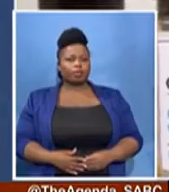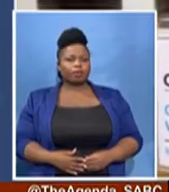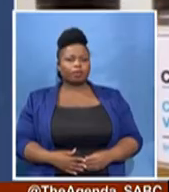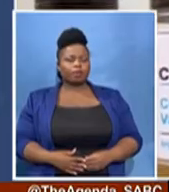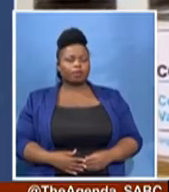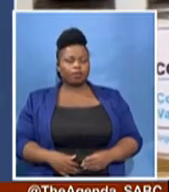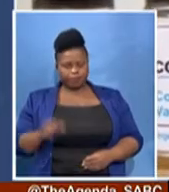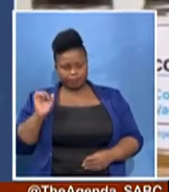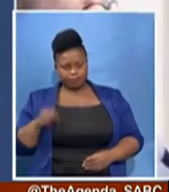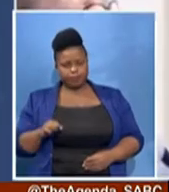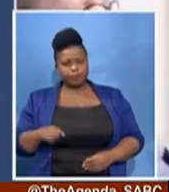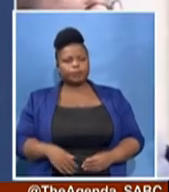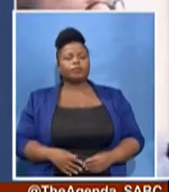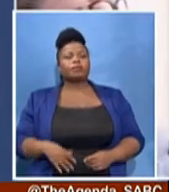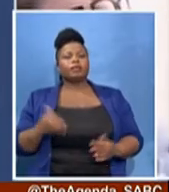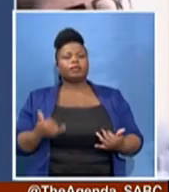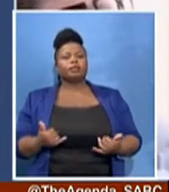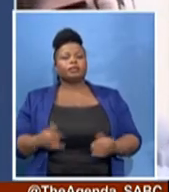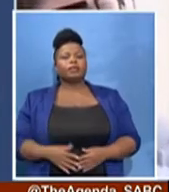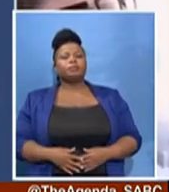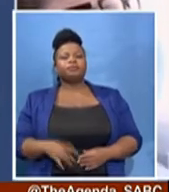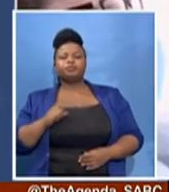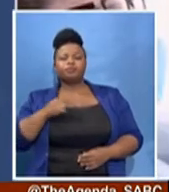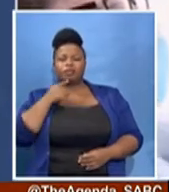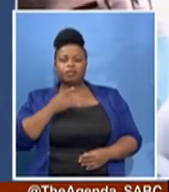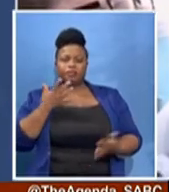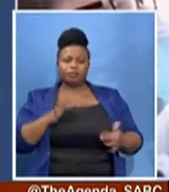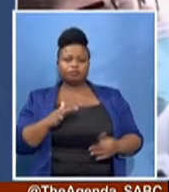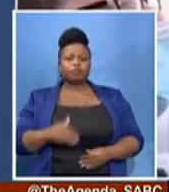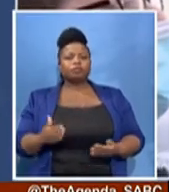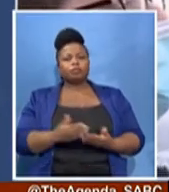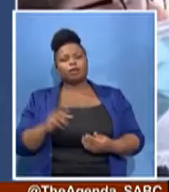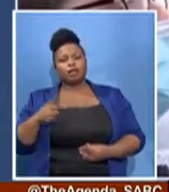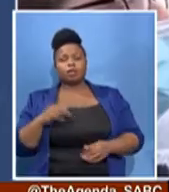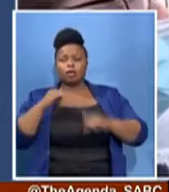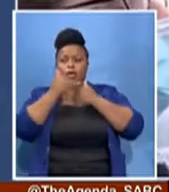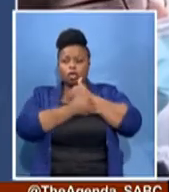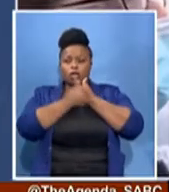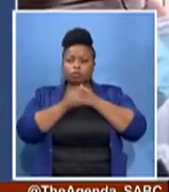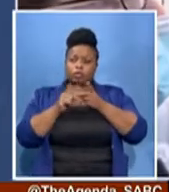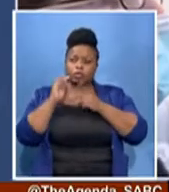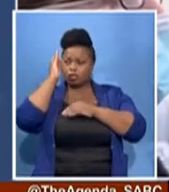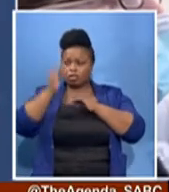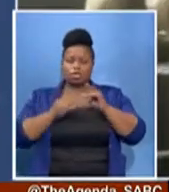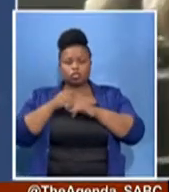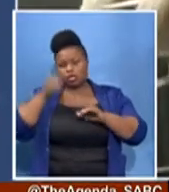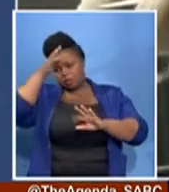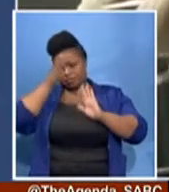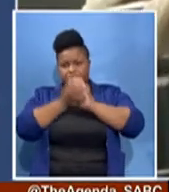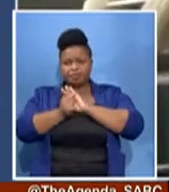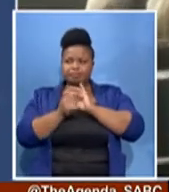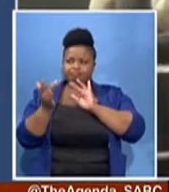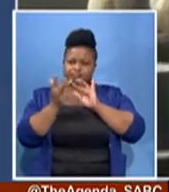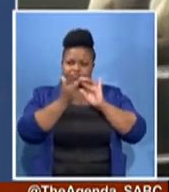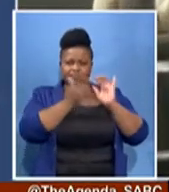so we, as I said, we've spoken to some of our countries and international experts, on clotting and thromboses and these